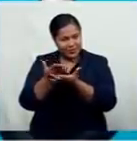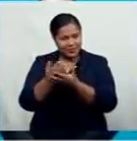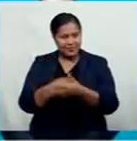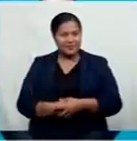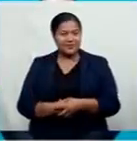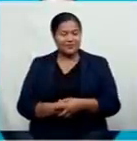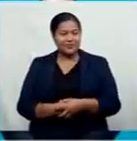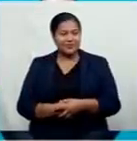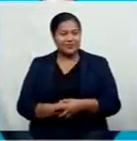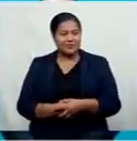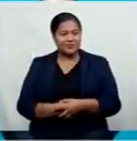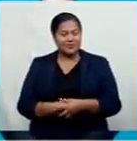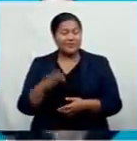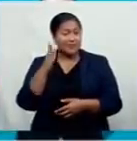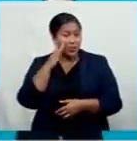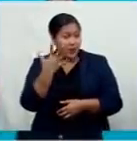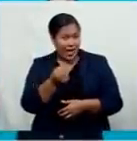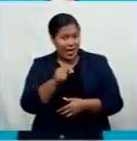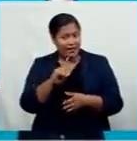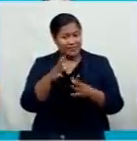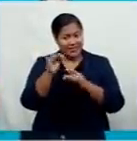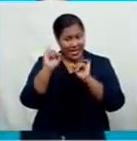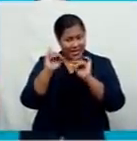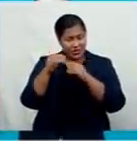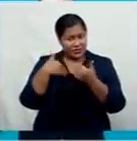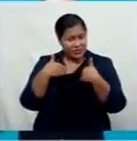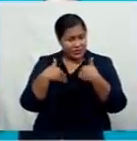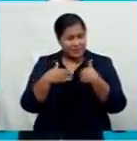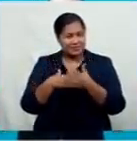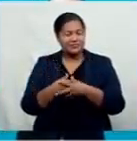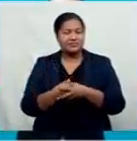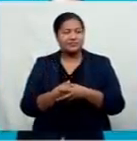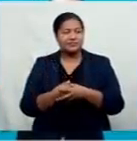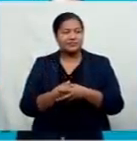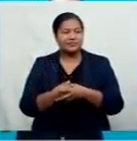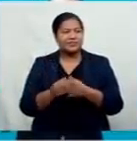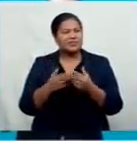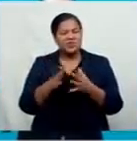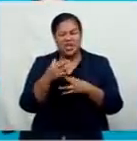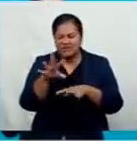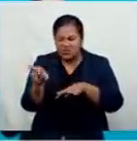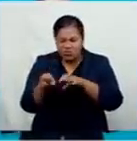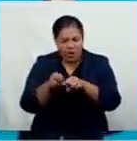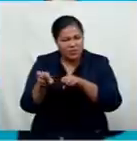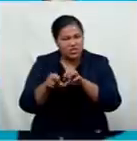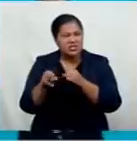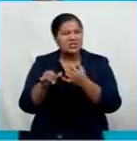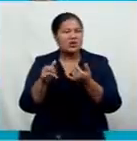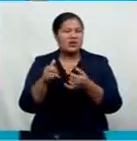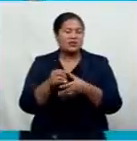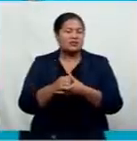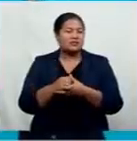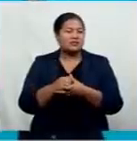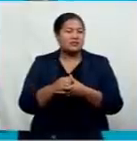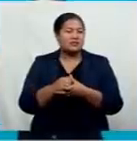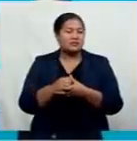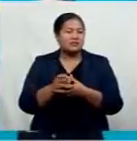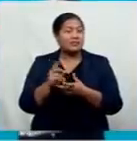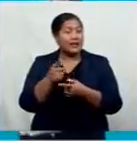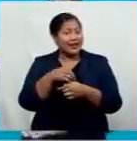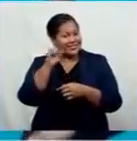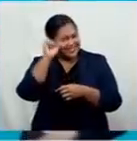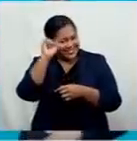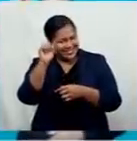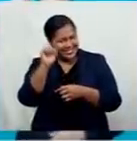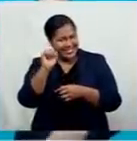when there is an issue in the university, whether it was to do with corruption by the former senior